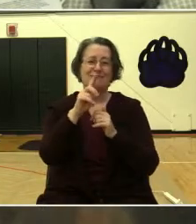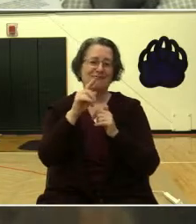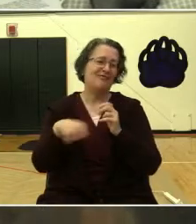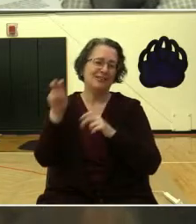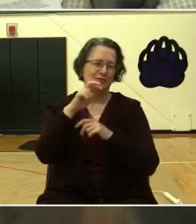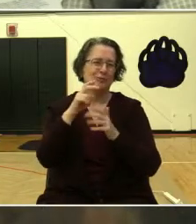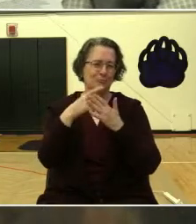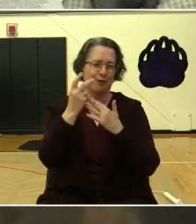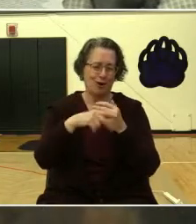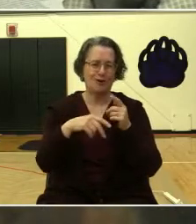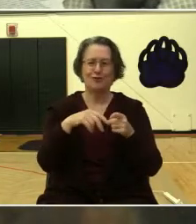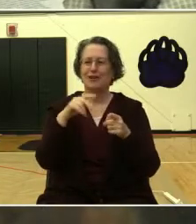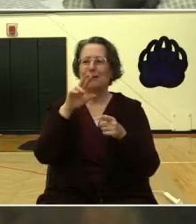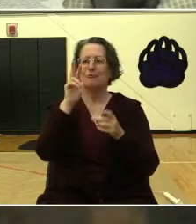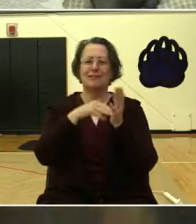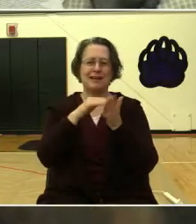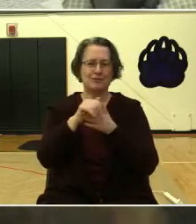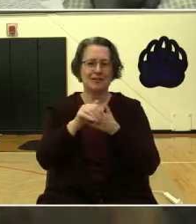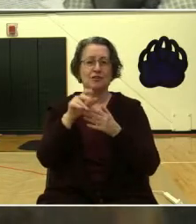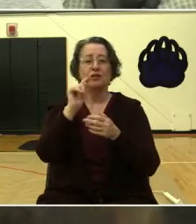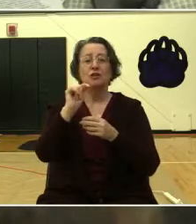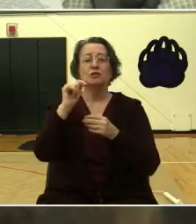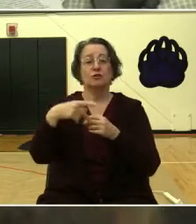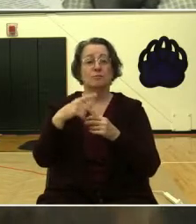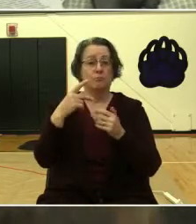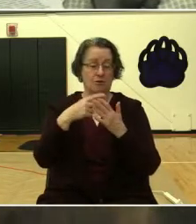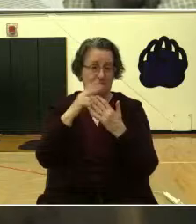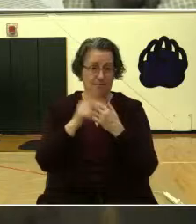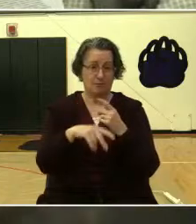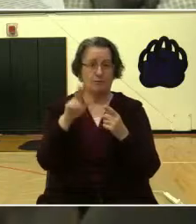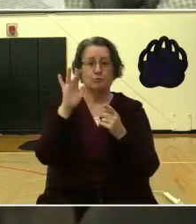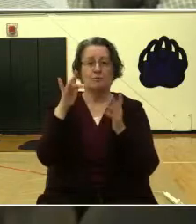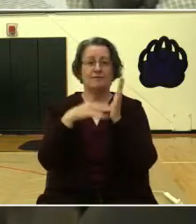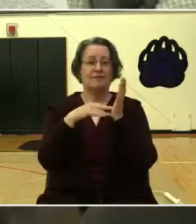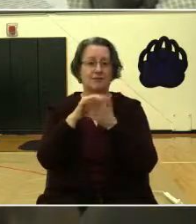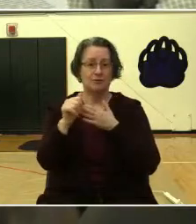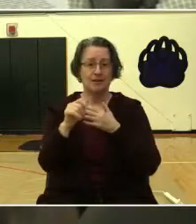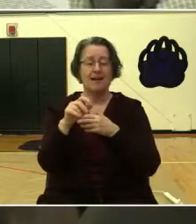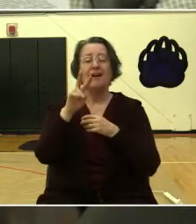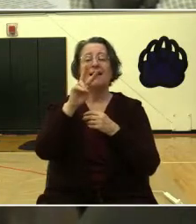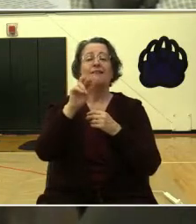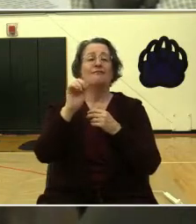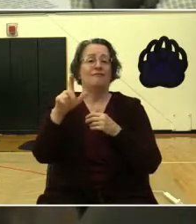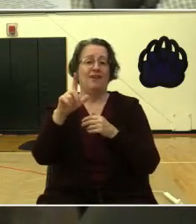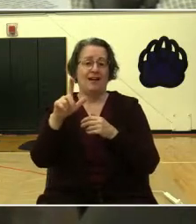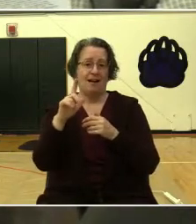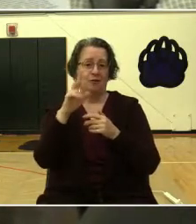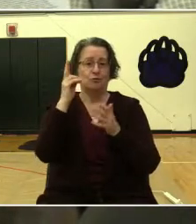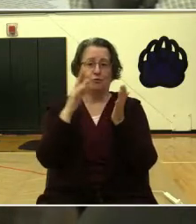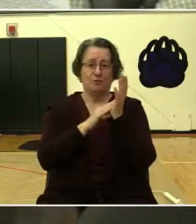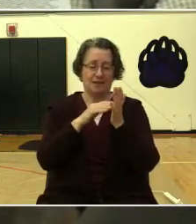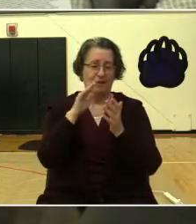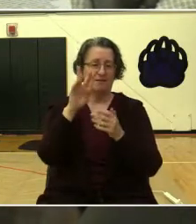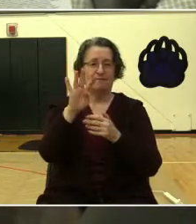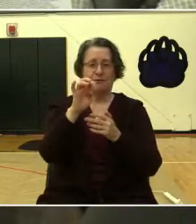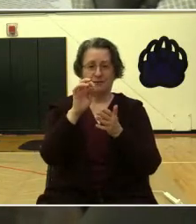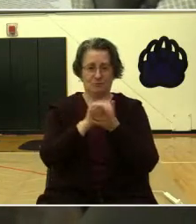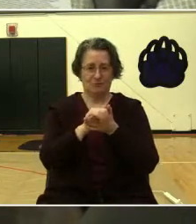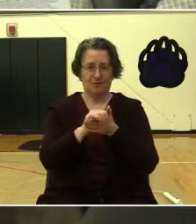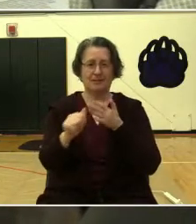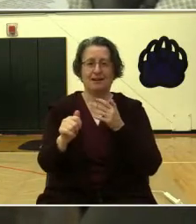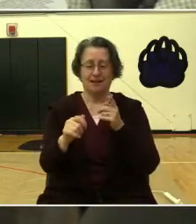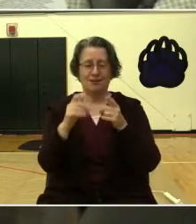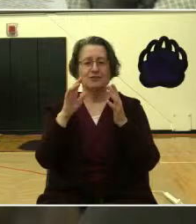$3,000 Turning Point $25,000 Vermont adult learning $2,400